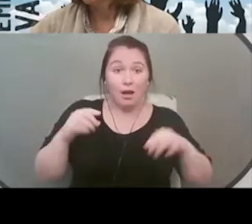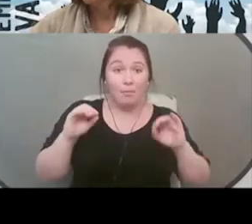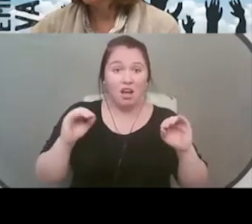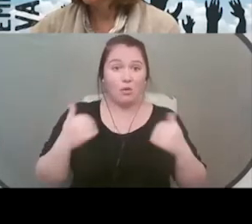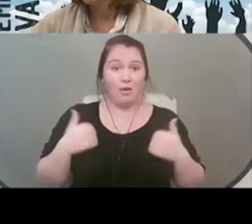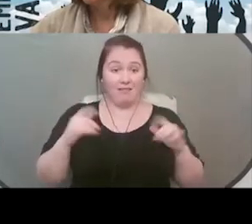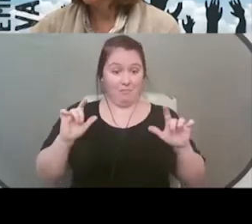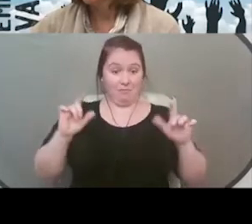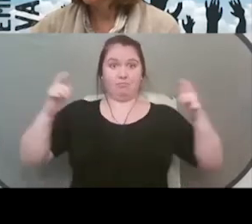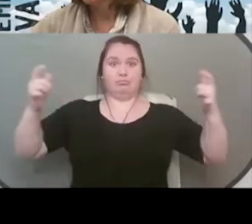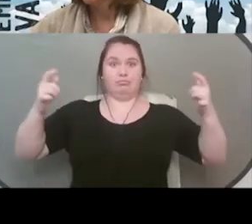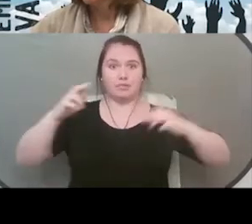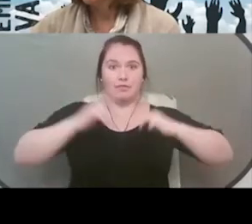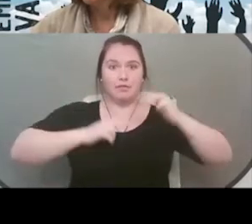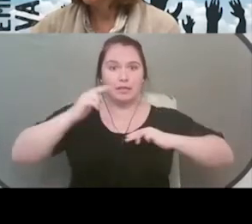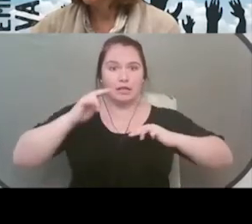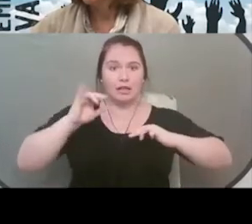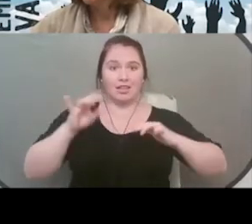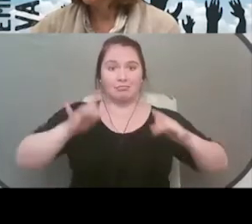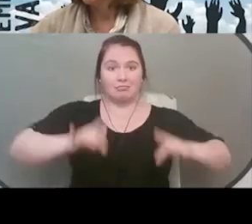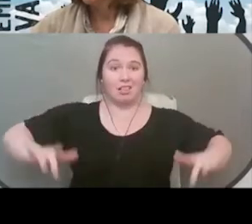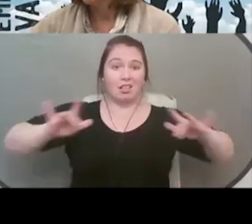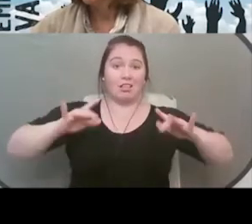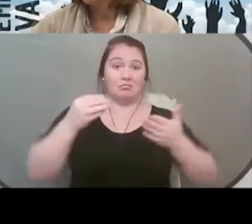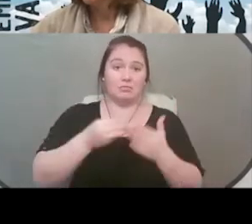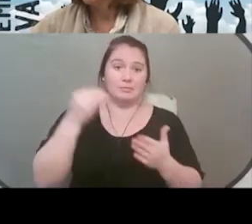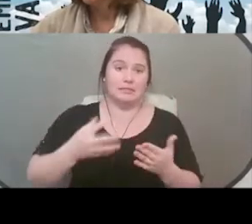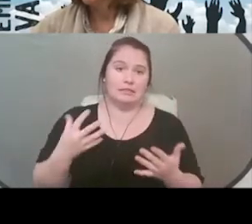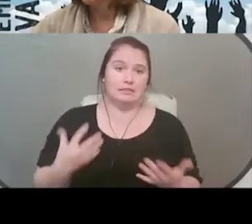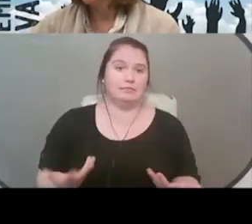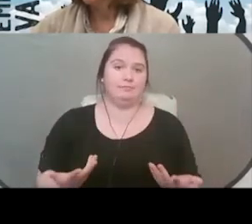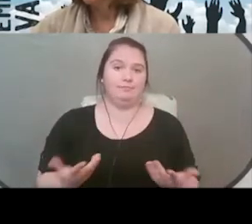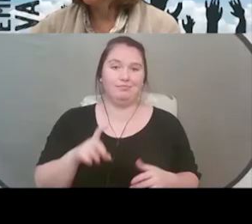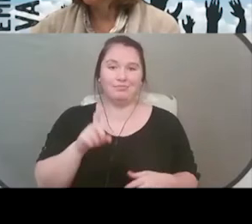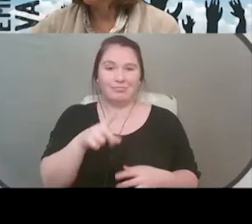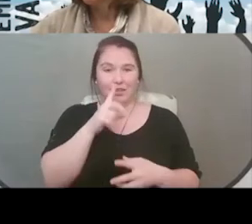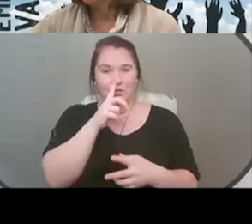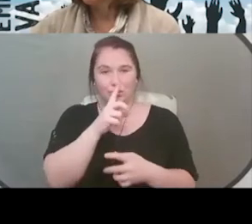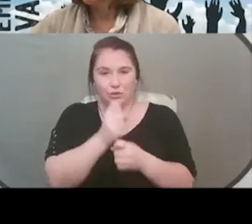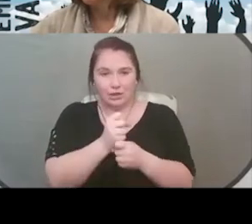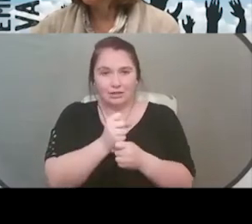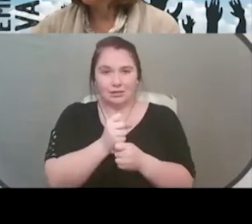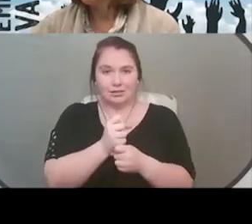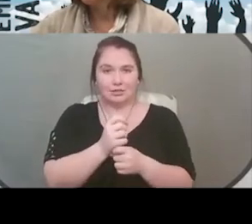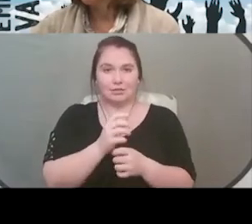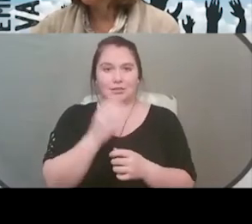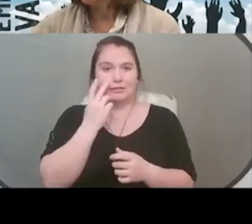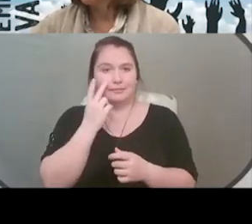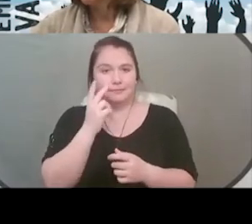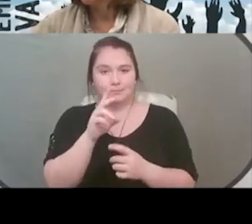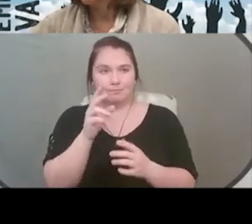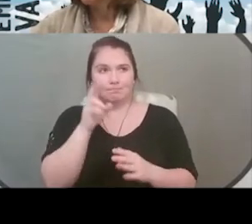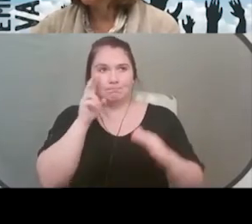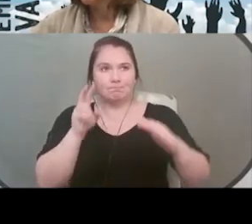massive building that's very expensive. So you really have to trust your demographic